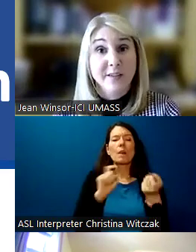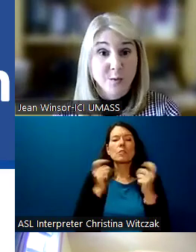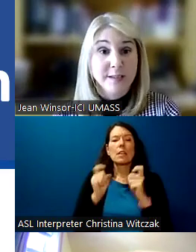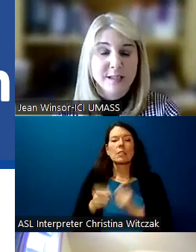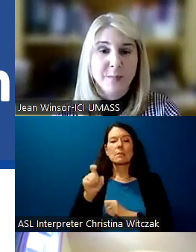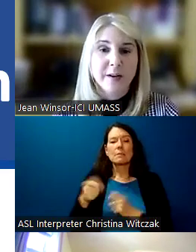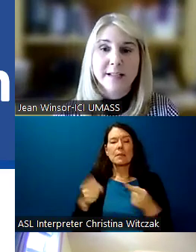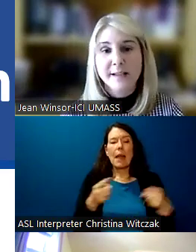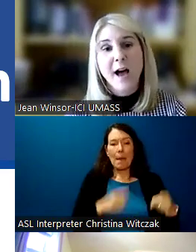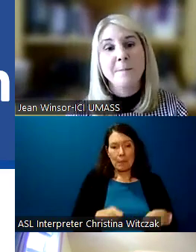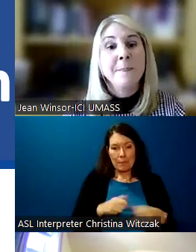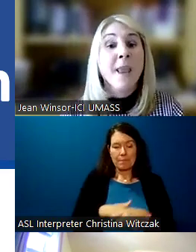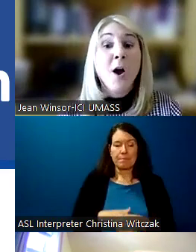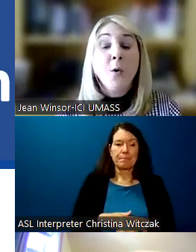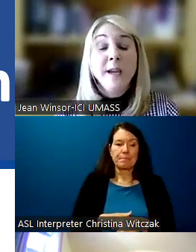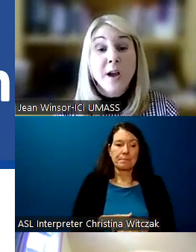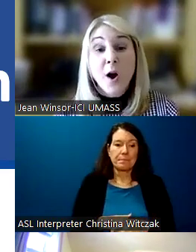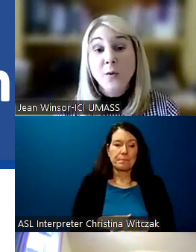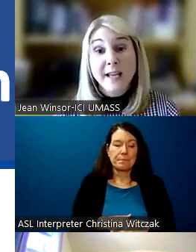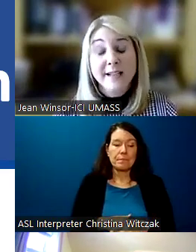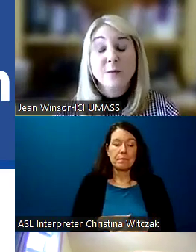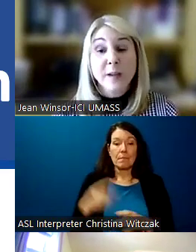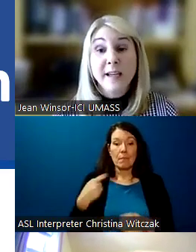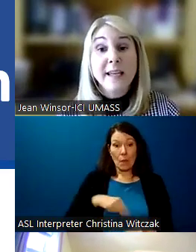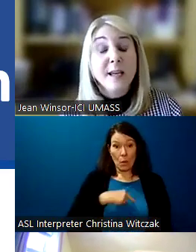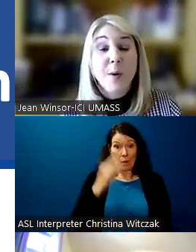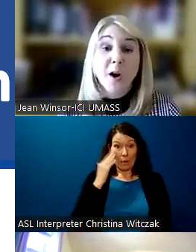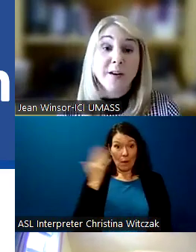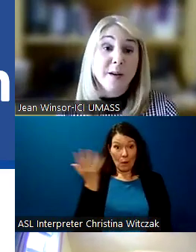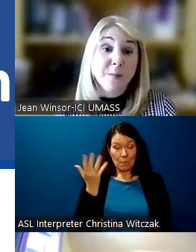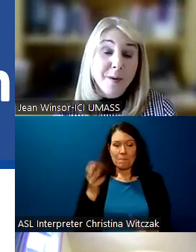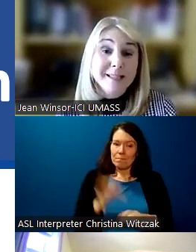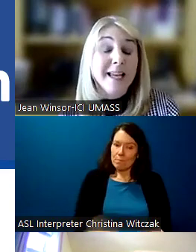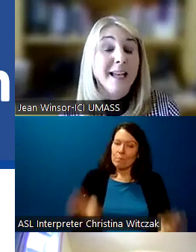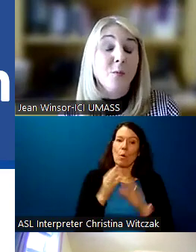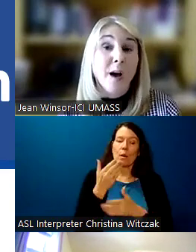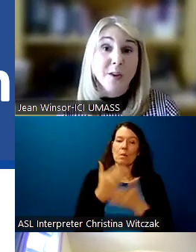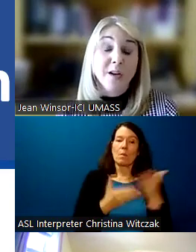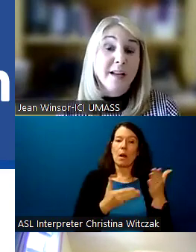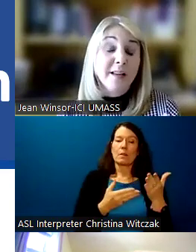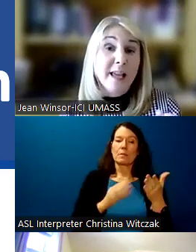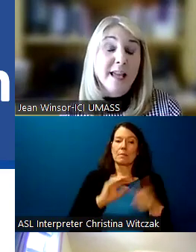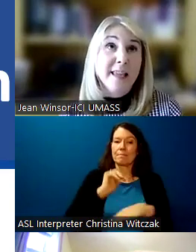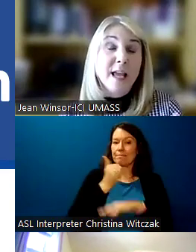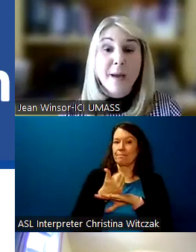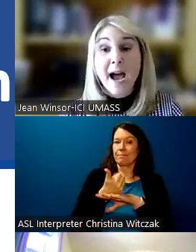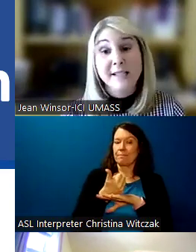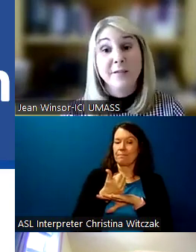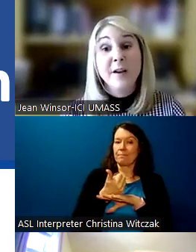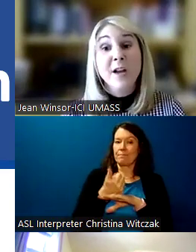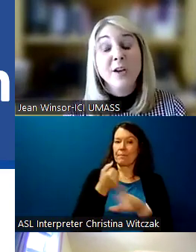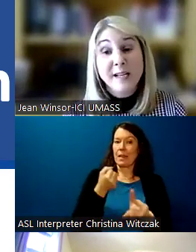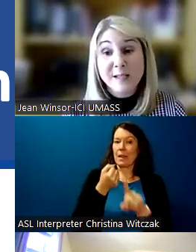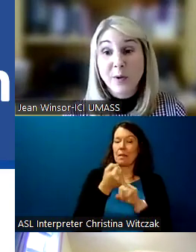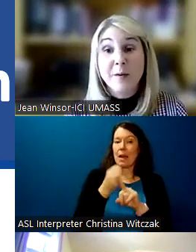that individuals experience? We know that it's a really key part of implementing whether the impact